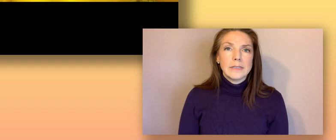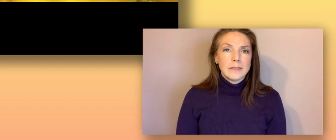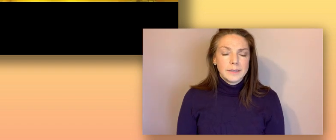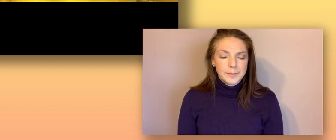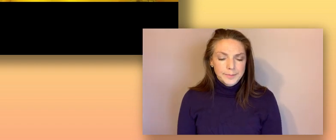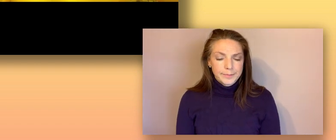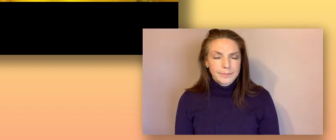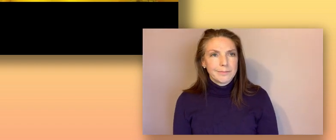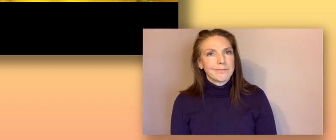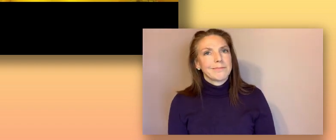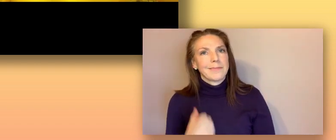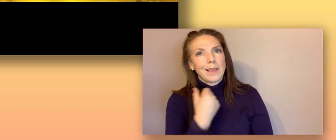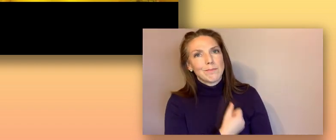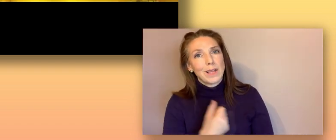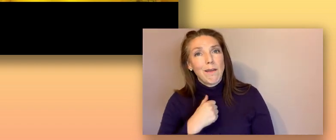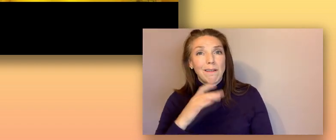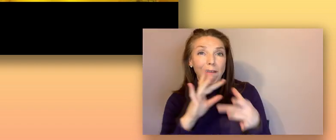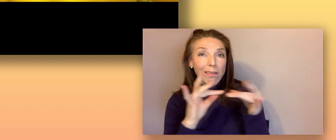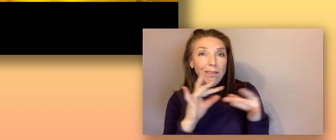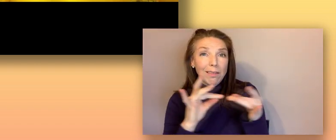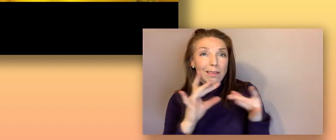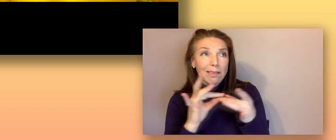I'm sorry I talk so much about